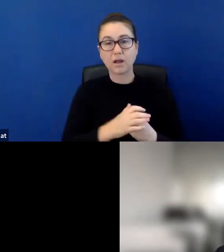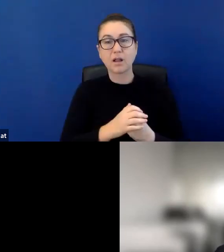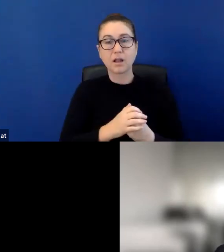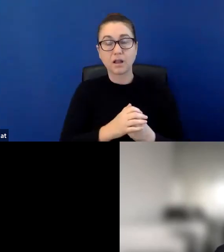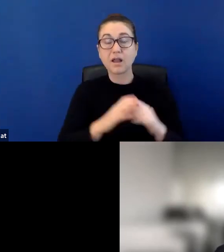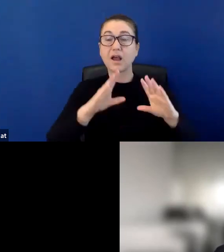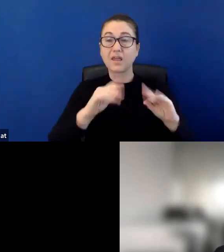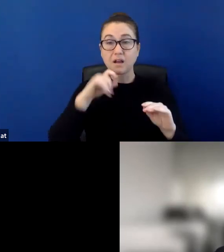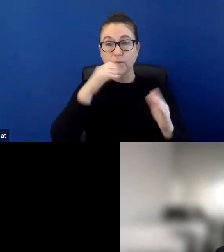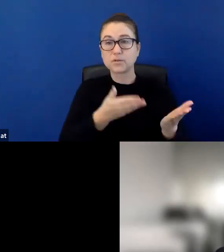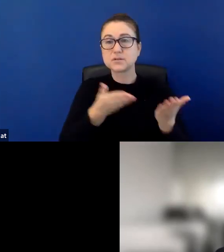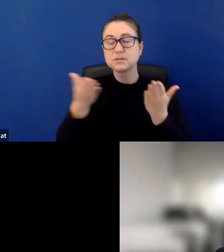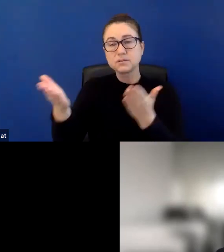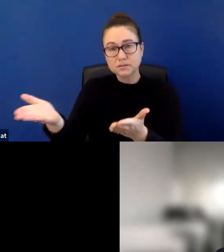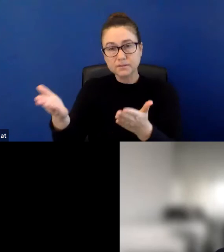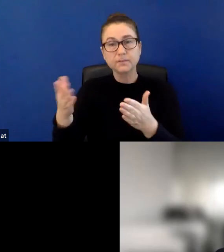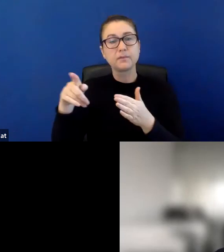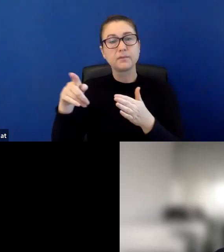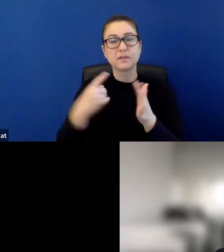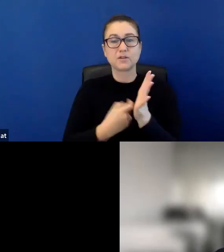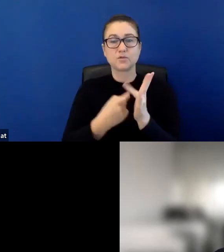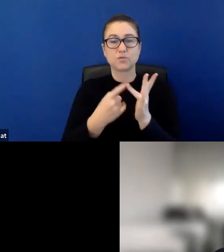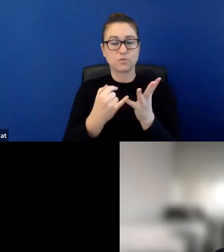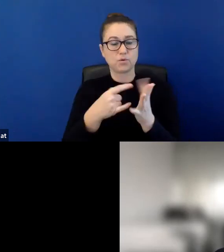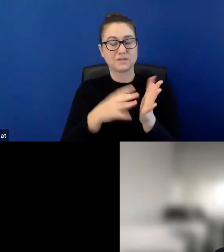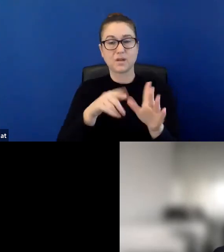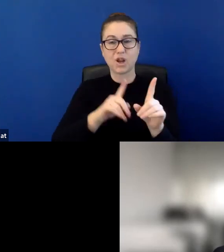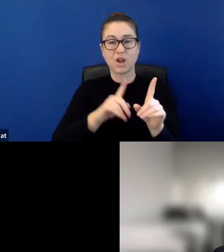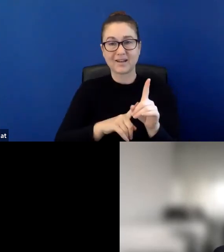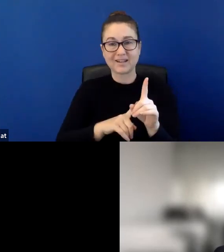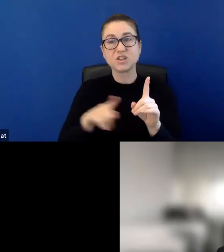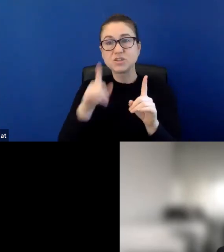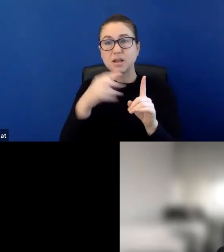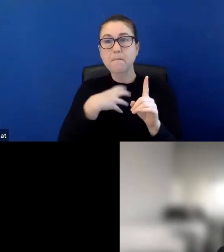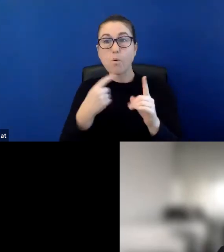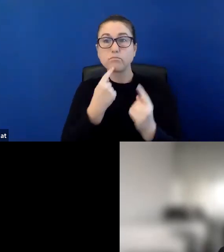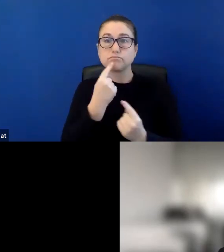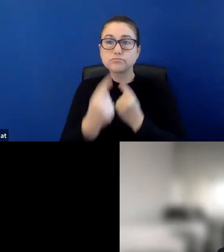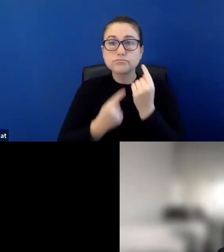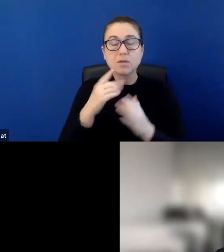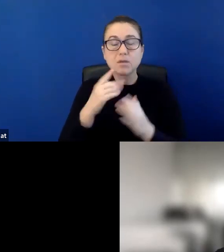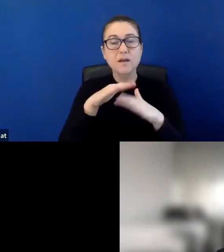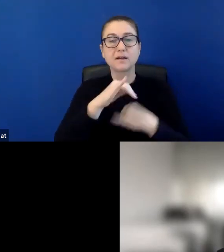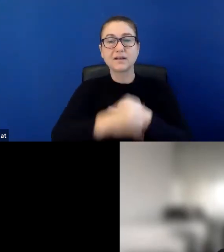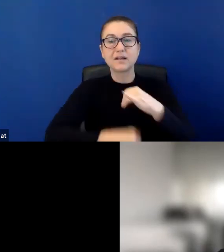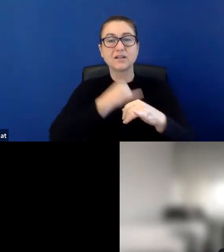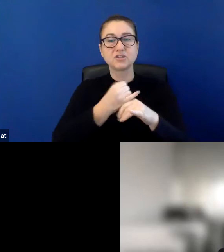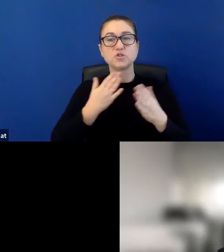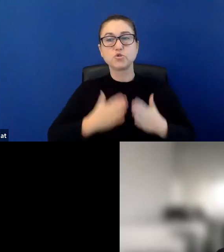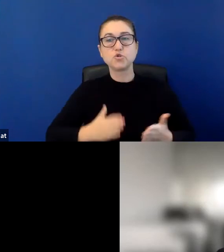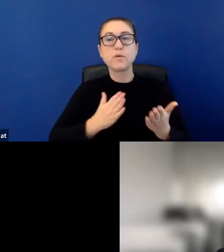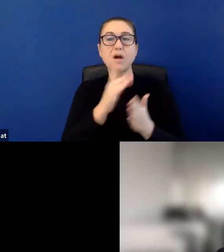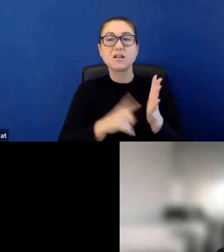and then I'll be handing over to Rosemary Kayess to tell you a bit more about international human rights law and